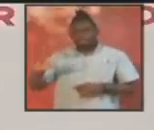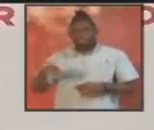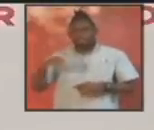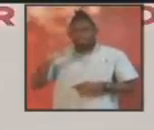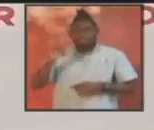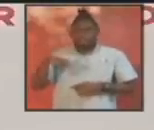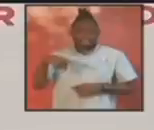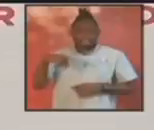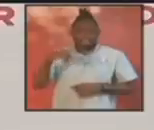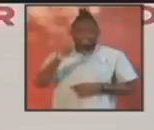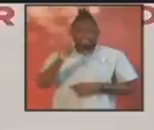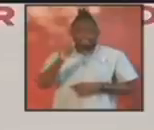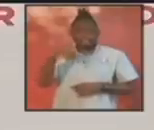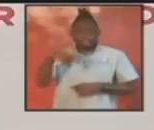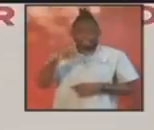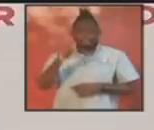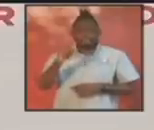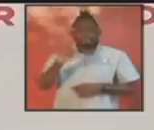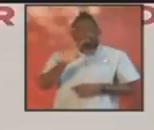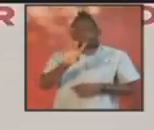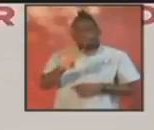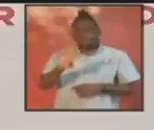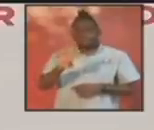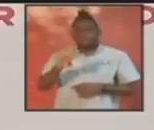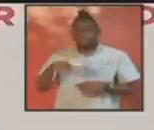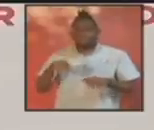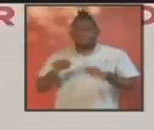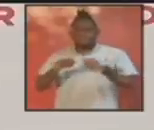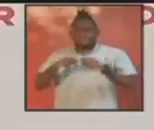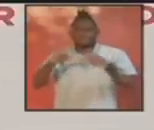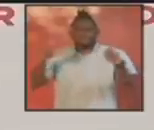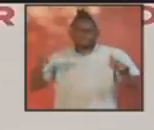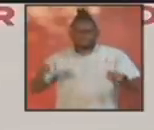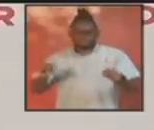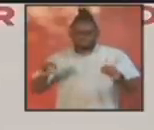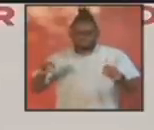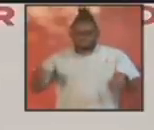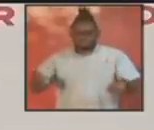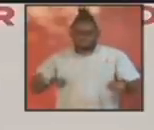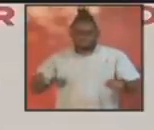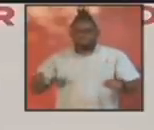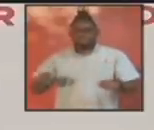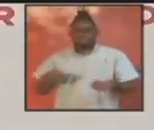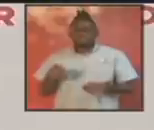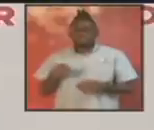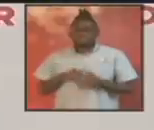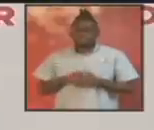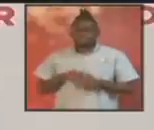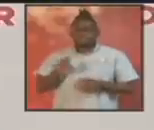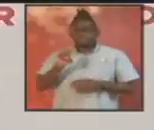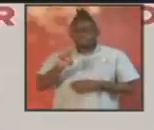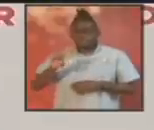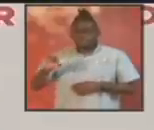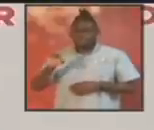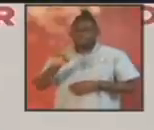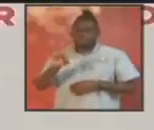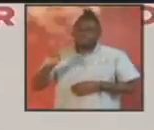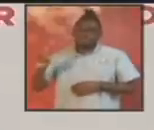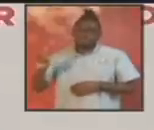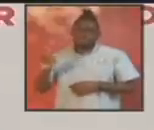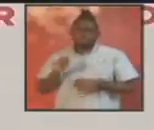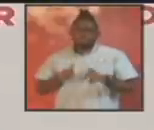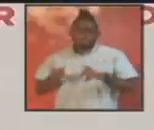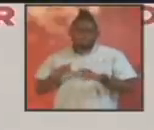54, Napa Hotel 29, and at the Trade Winds there are 21 individuals. So I just wanted to